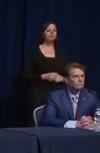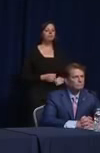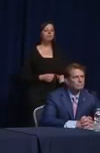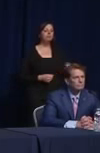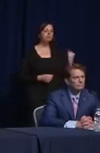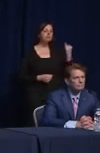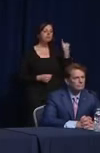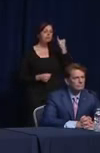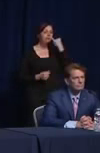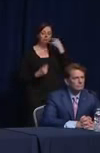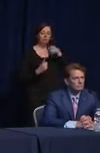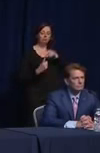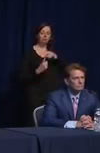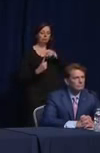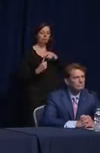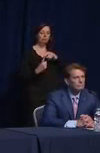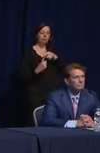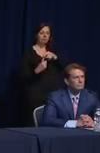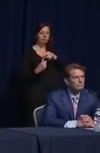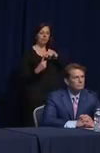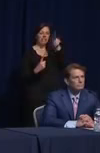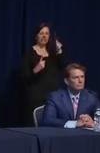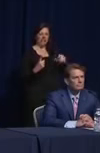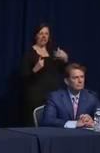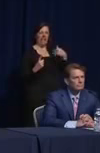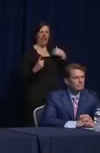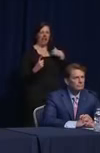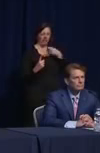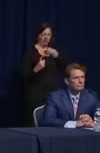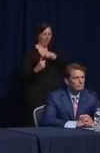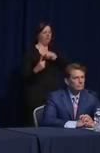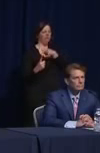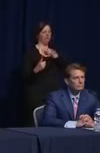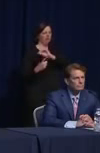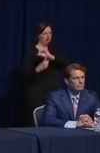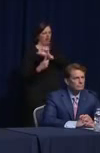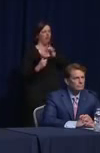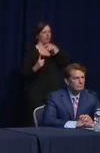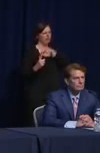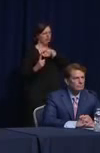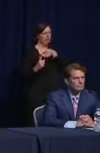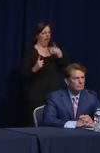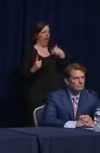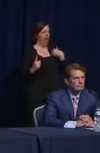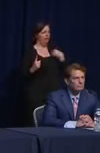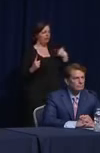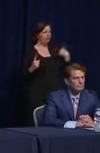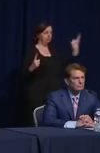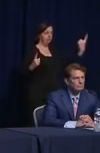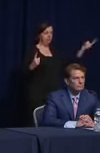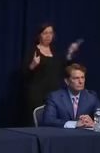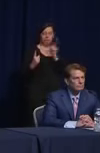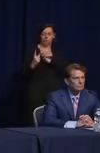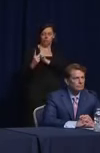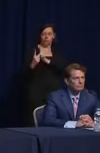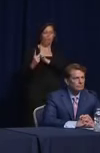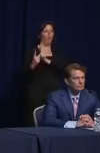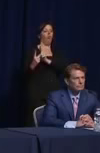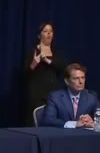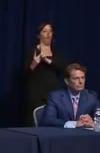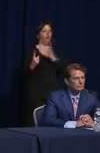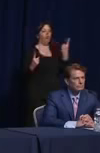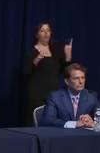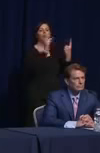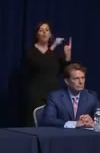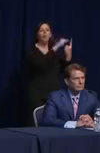around someone who has tested positive, should what is the policy? Is it